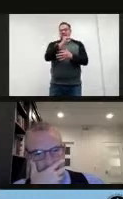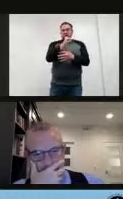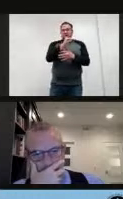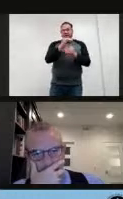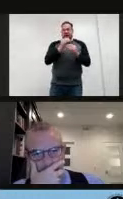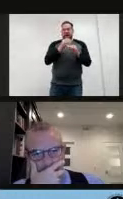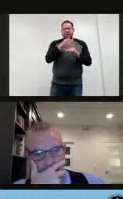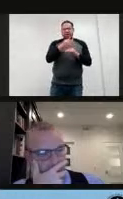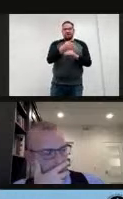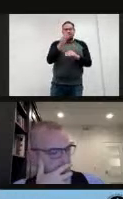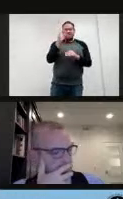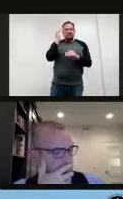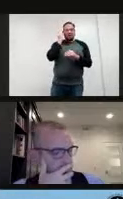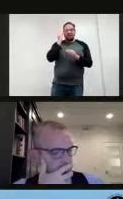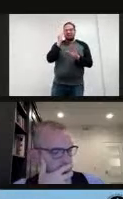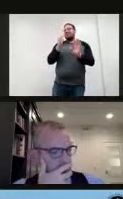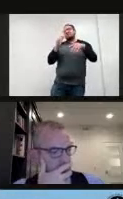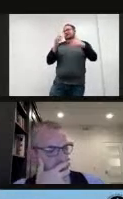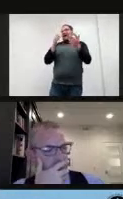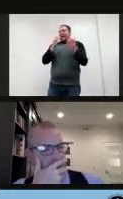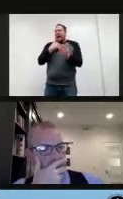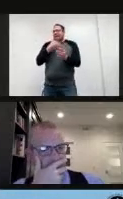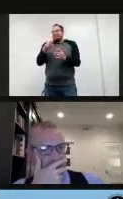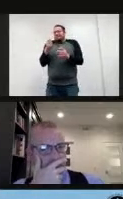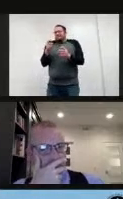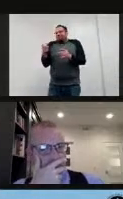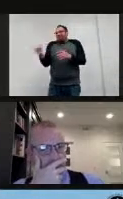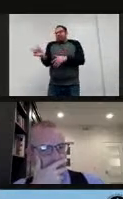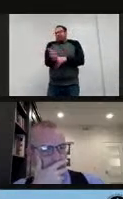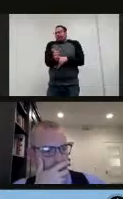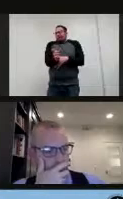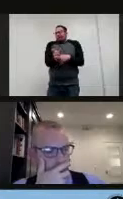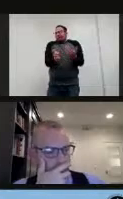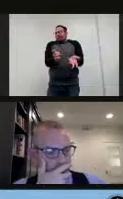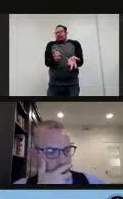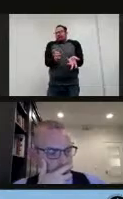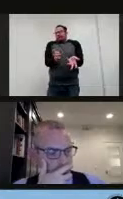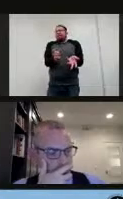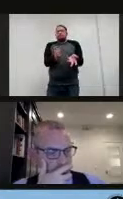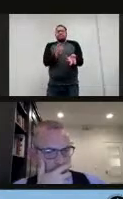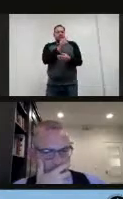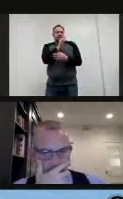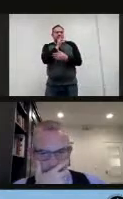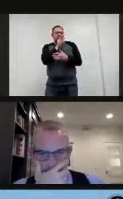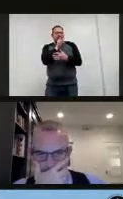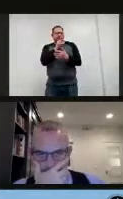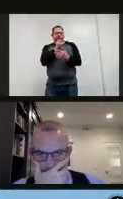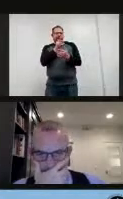I didn't want to wordsmith it, so I just kind of found that so I think that, if we said and speaks